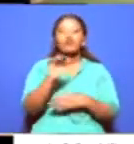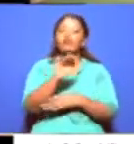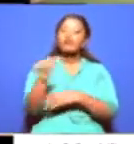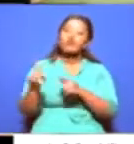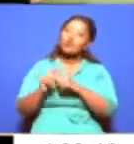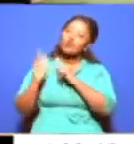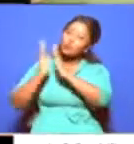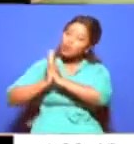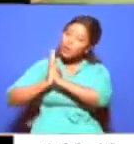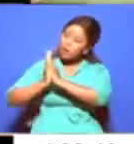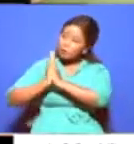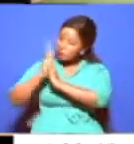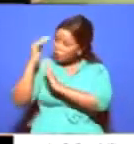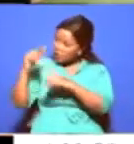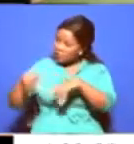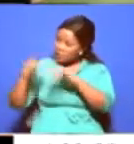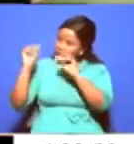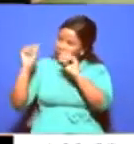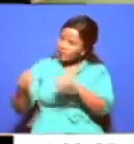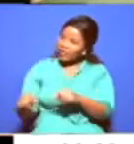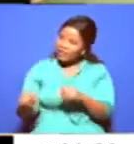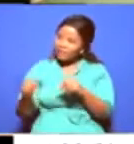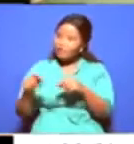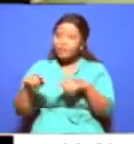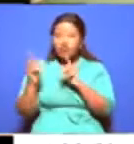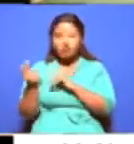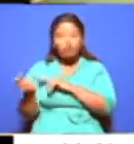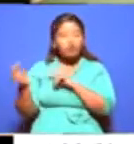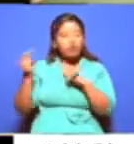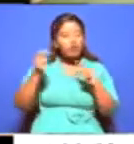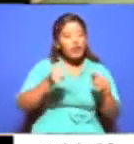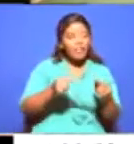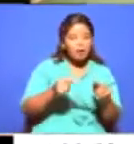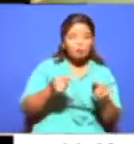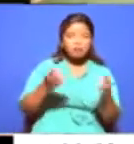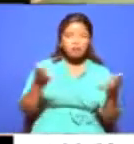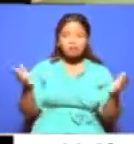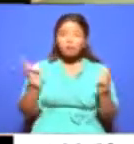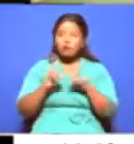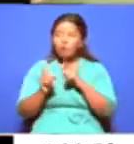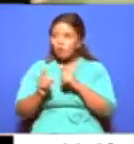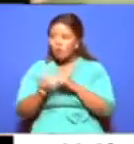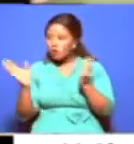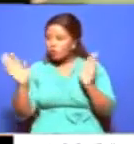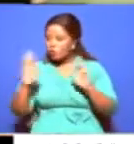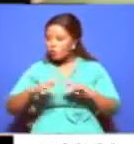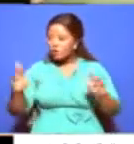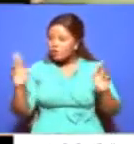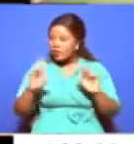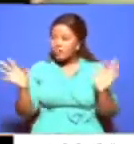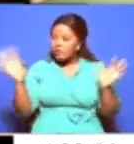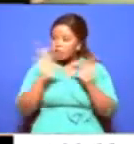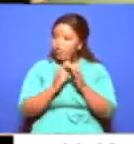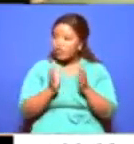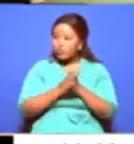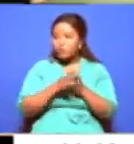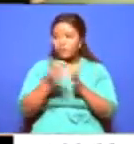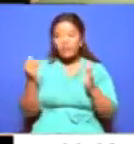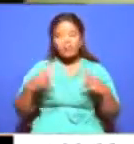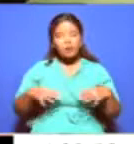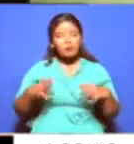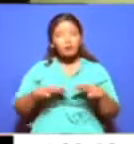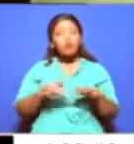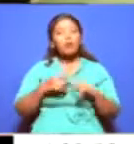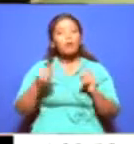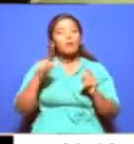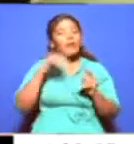na uwezo. Kwa hivyo atakuja upfield kukutana na wengine. Lakini tunaamini huyu hako na